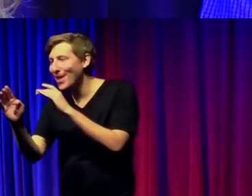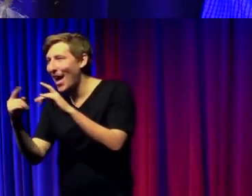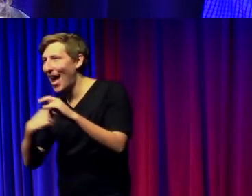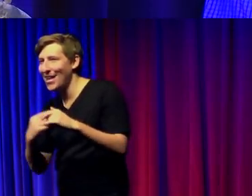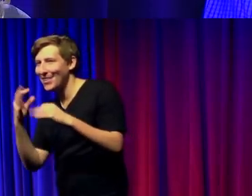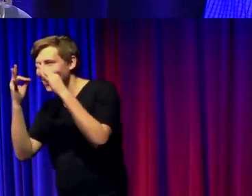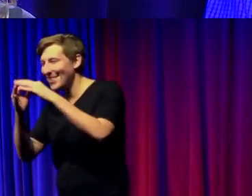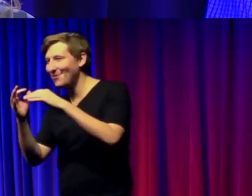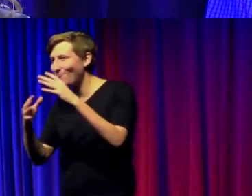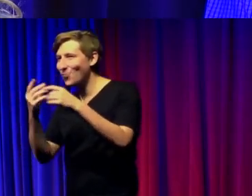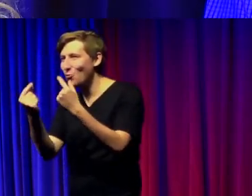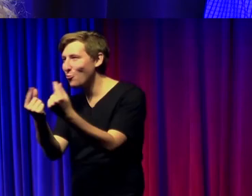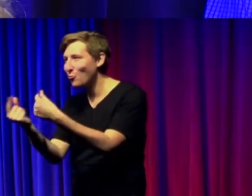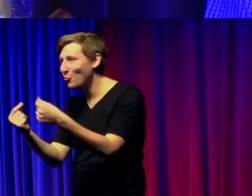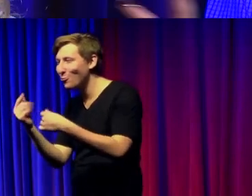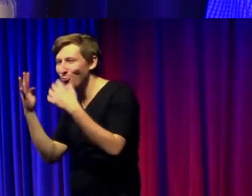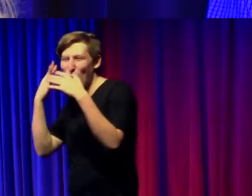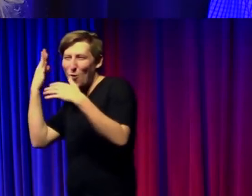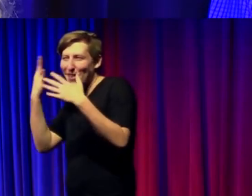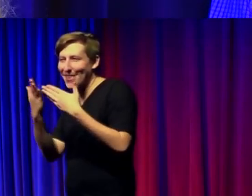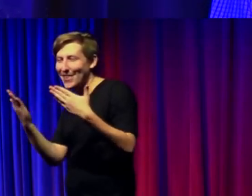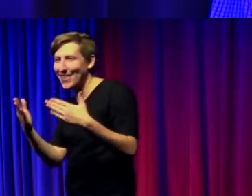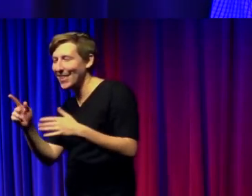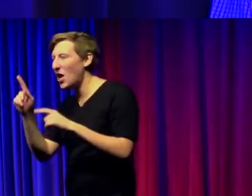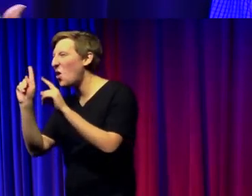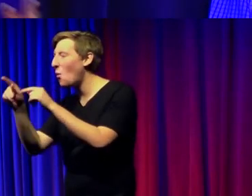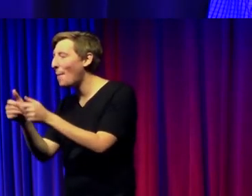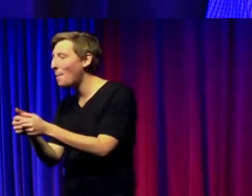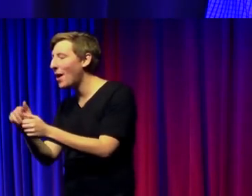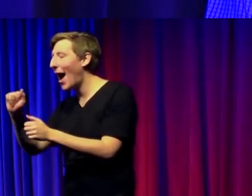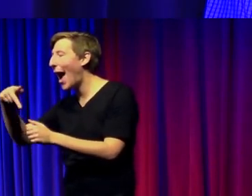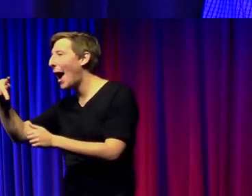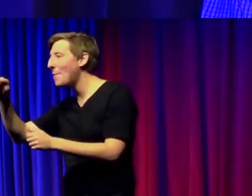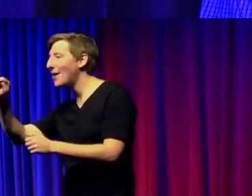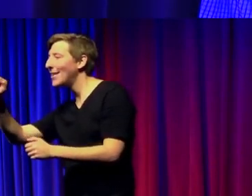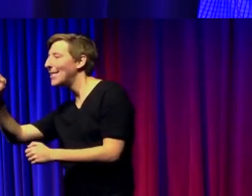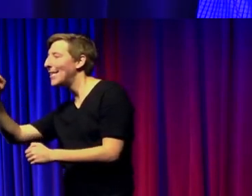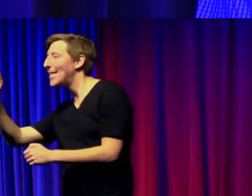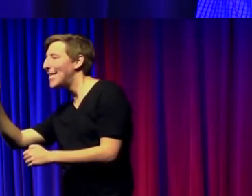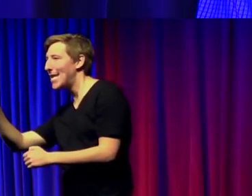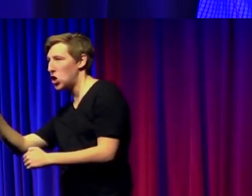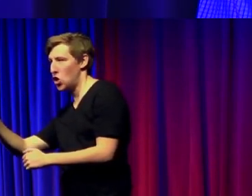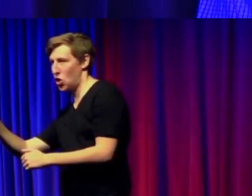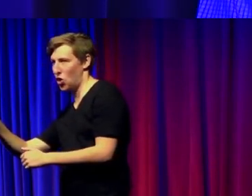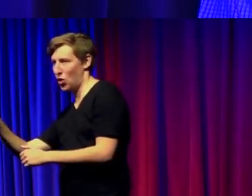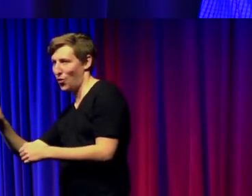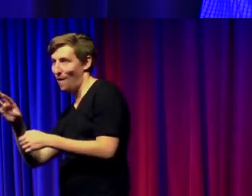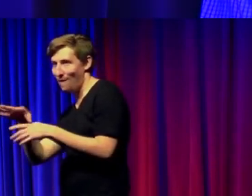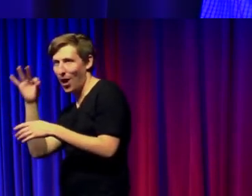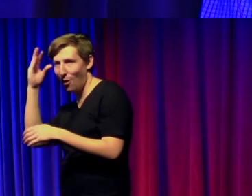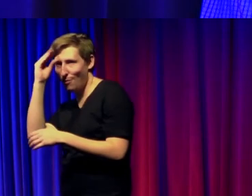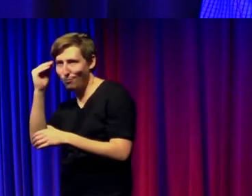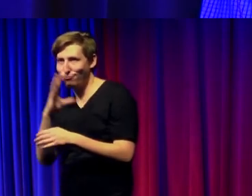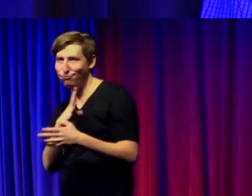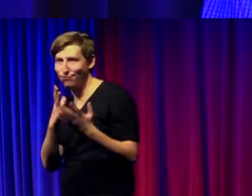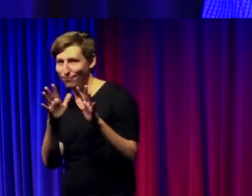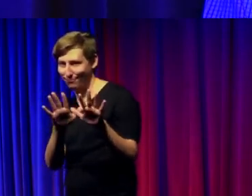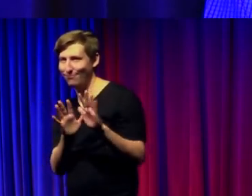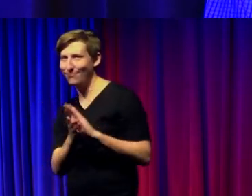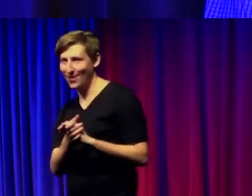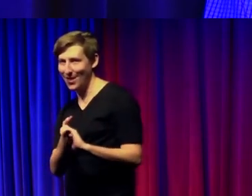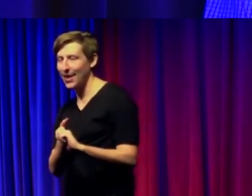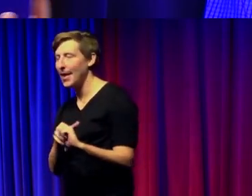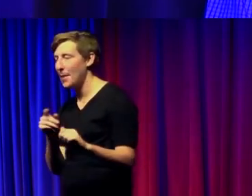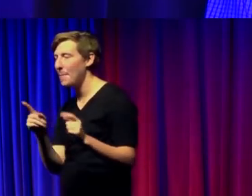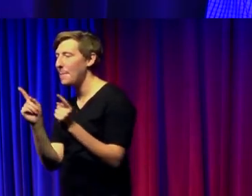date. And met this guy, super fun, and within 24 hours, we like go on this date, and he was like, I know the best